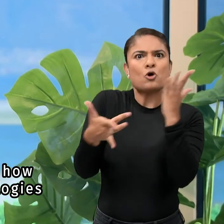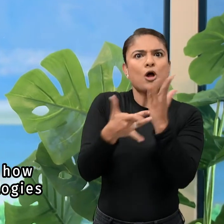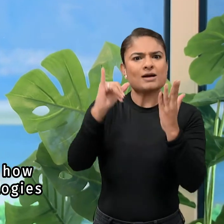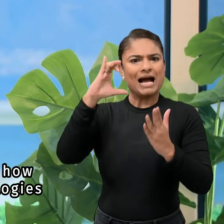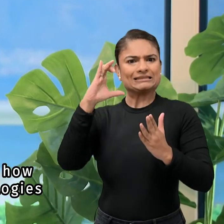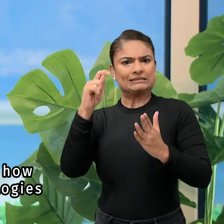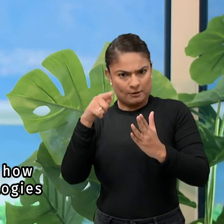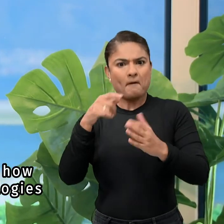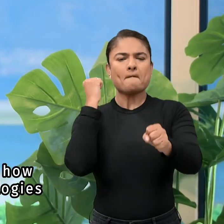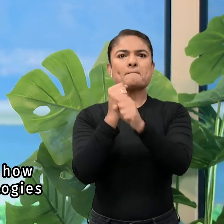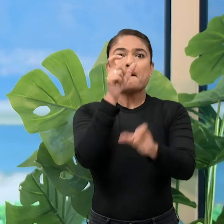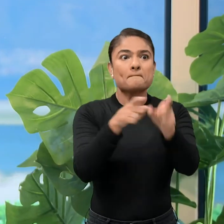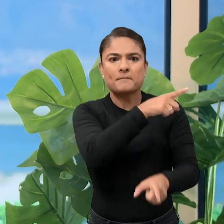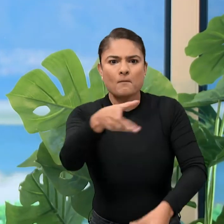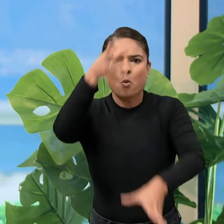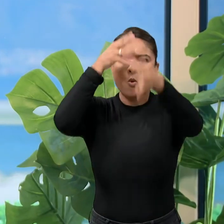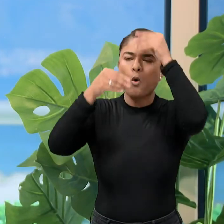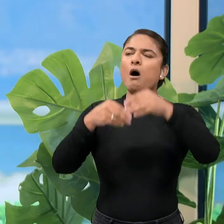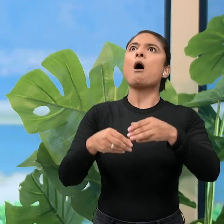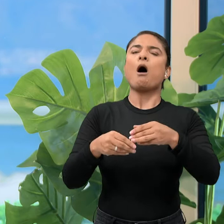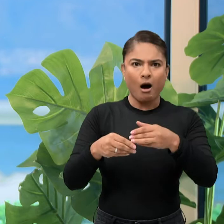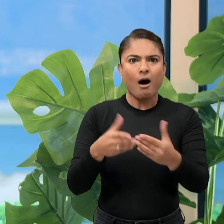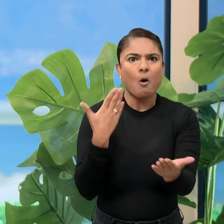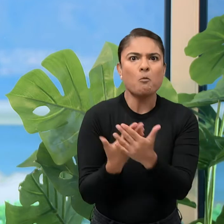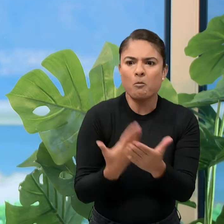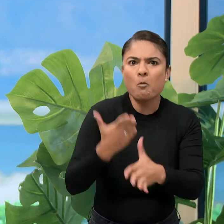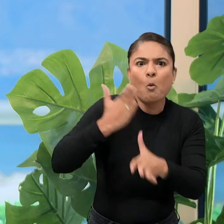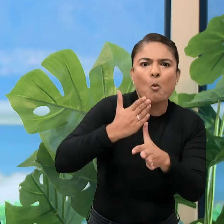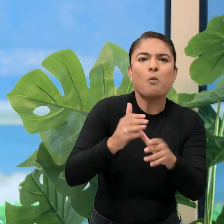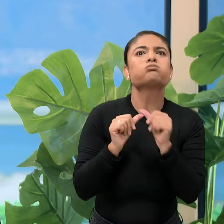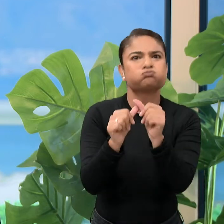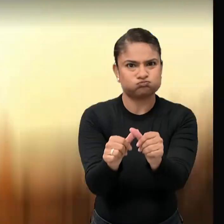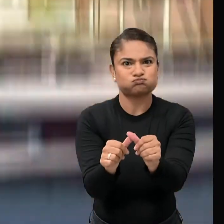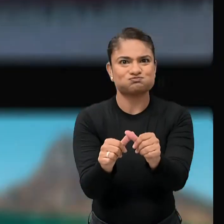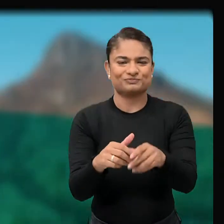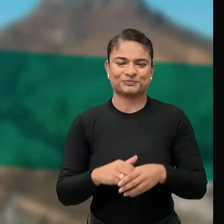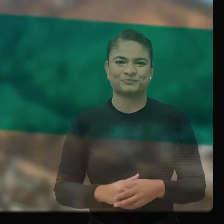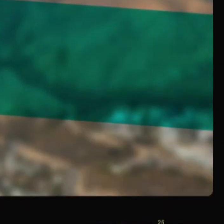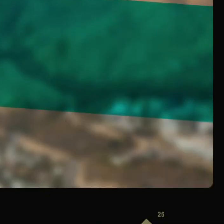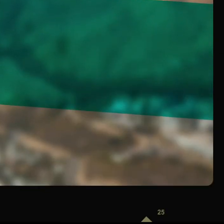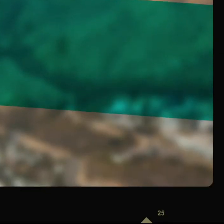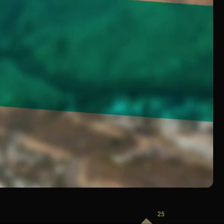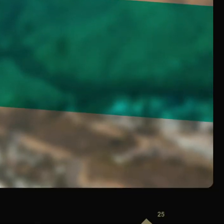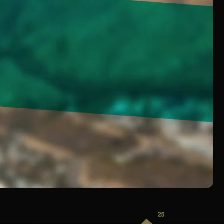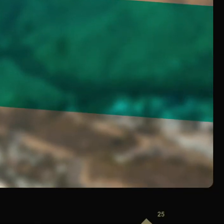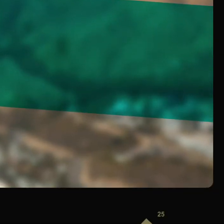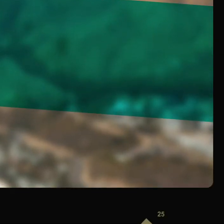en kommunikasiestegnologie nuwe maniere van leer en werk moontlik gemaak het.